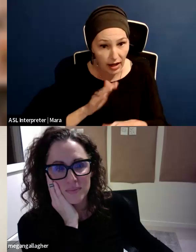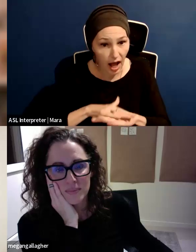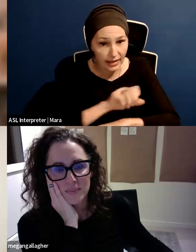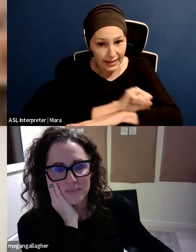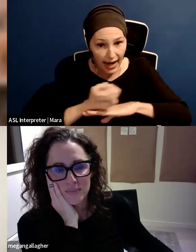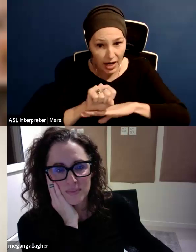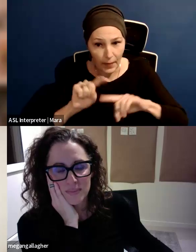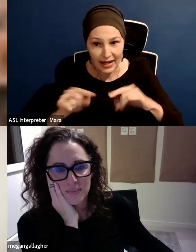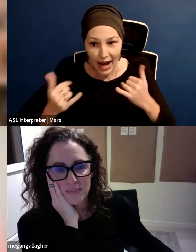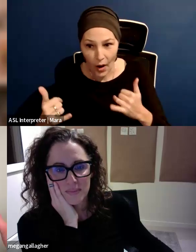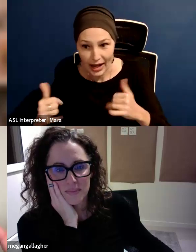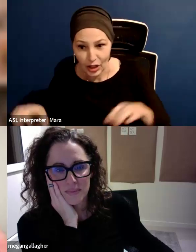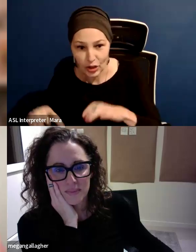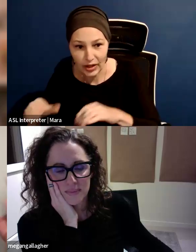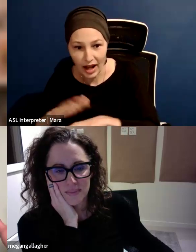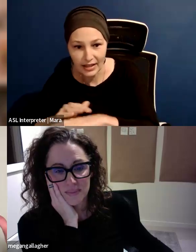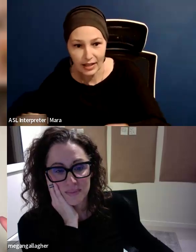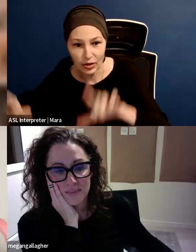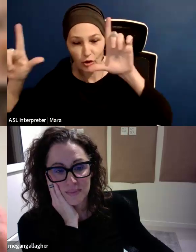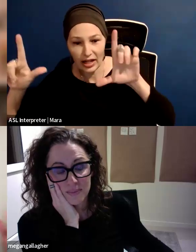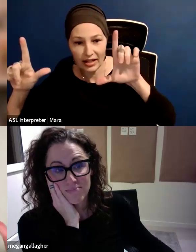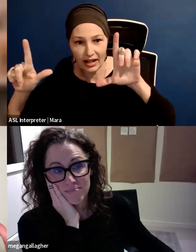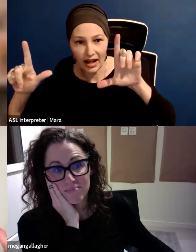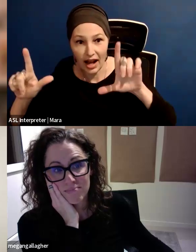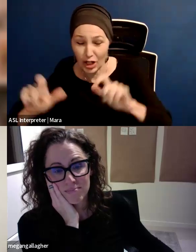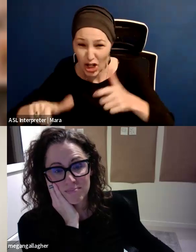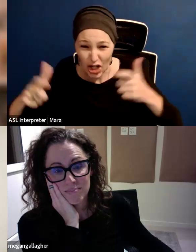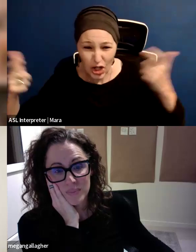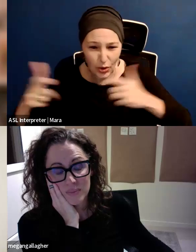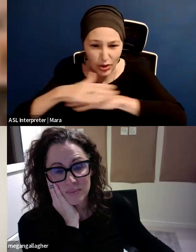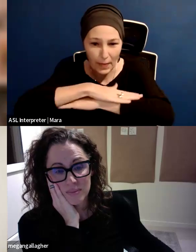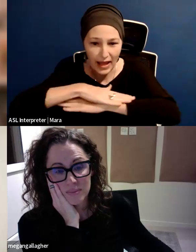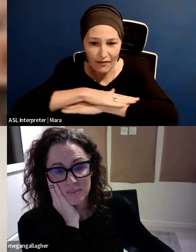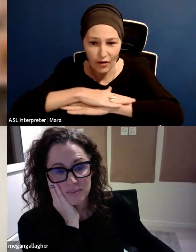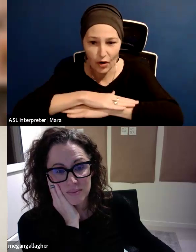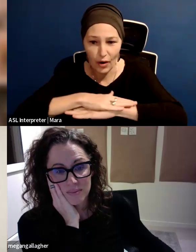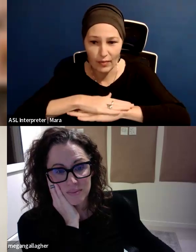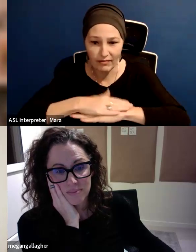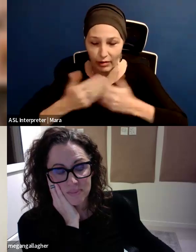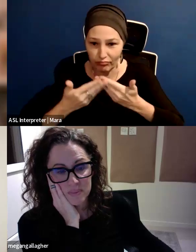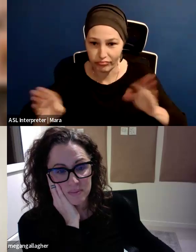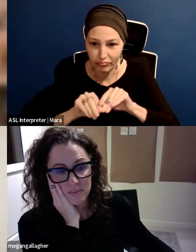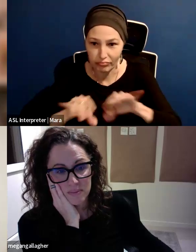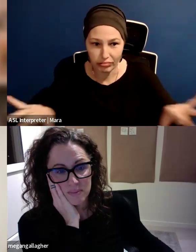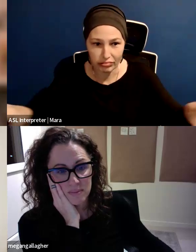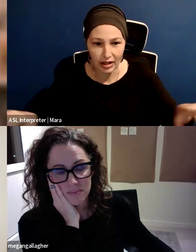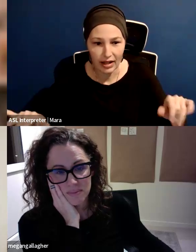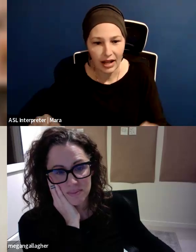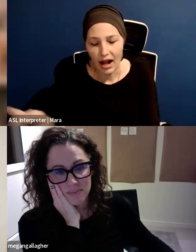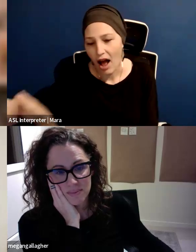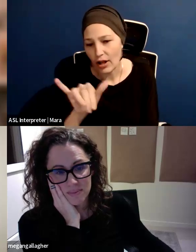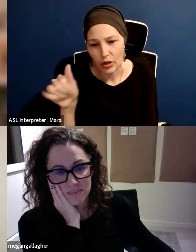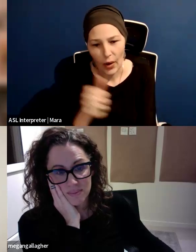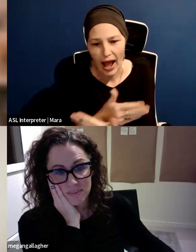like on a platform that this is this huge and this wide, and to actually like, and also everything about it